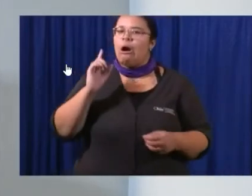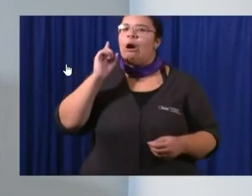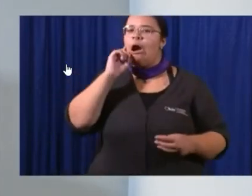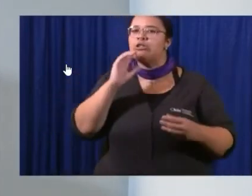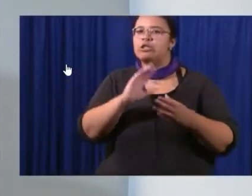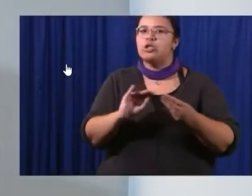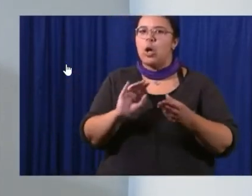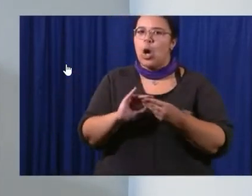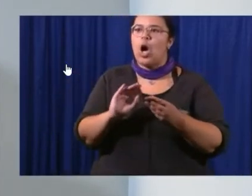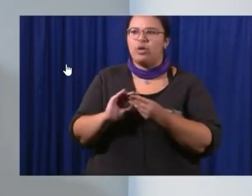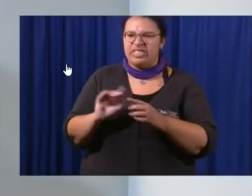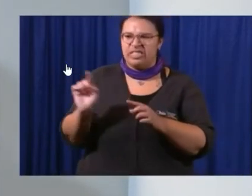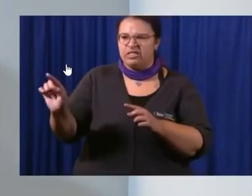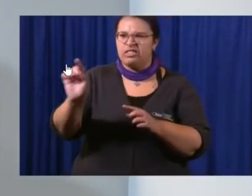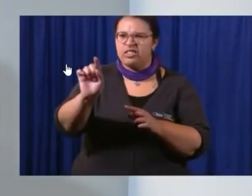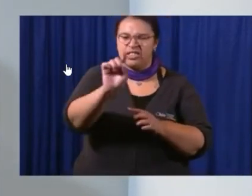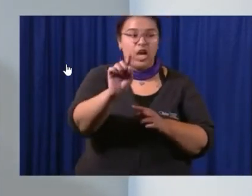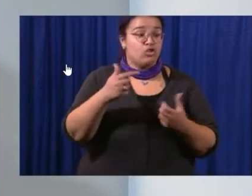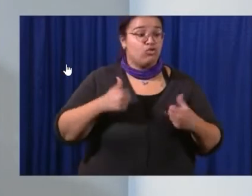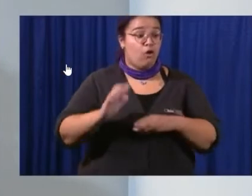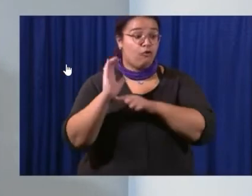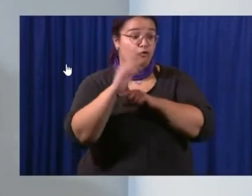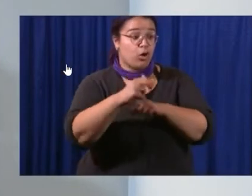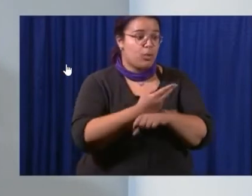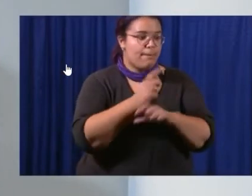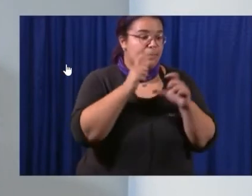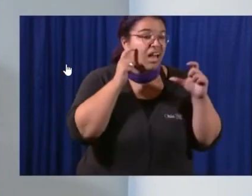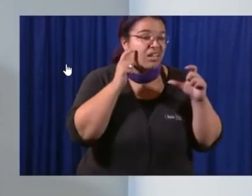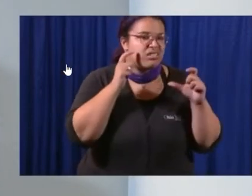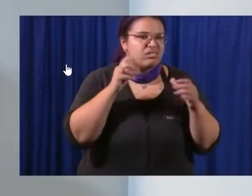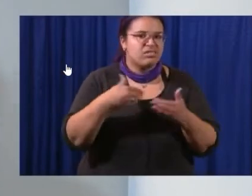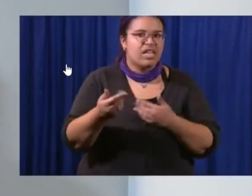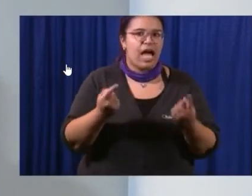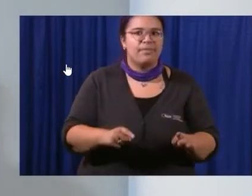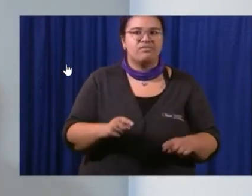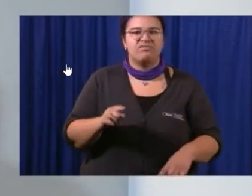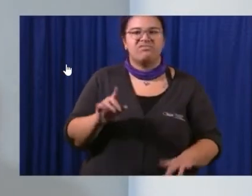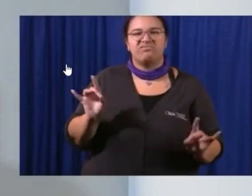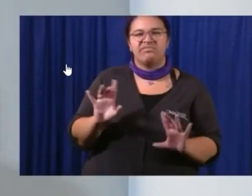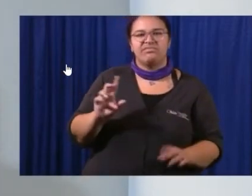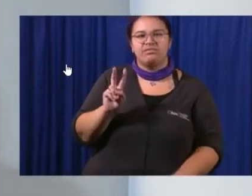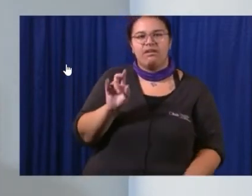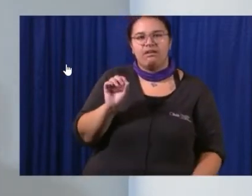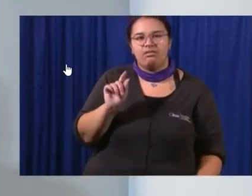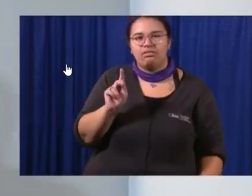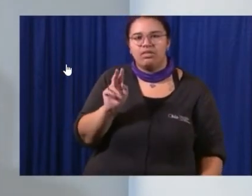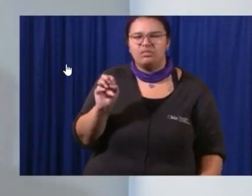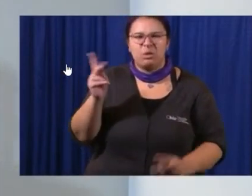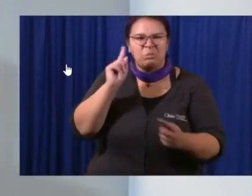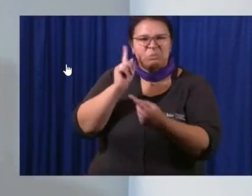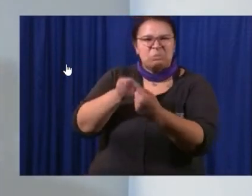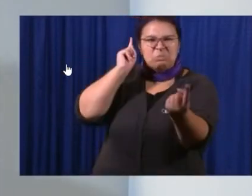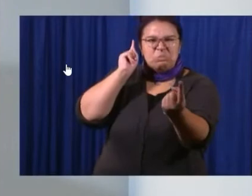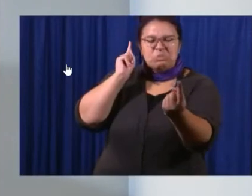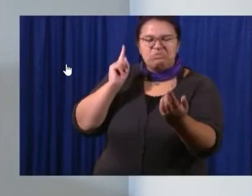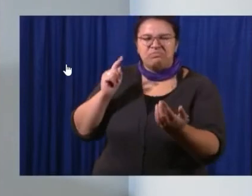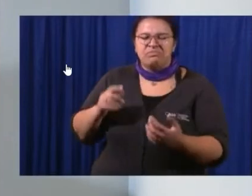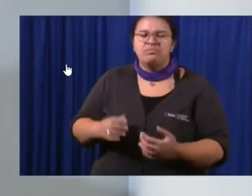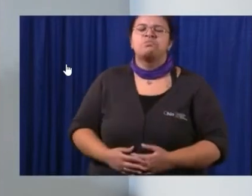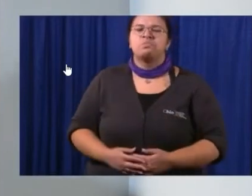And remember, there are legitimate reasons that some people can't wear a mask. We heard from parents of autistic children. We